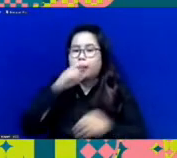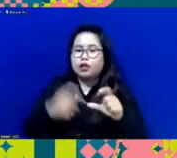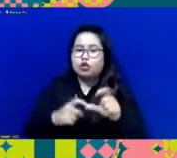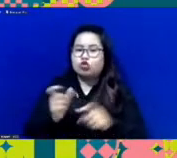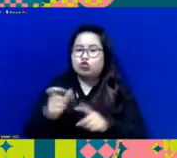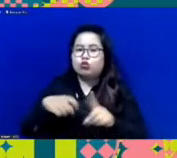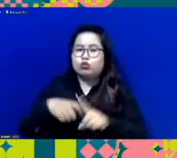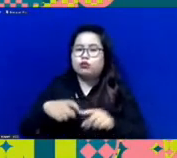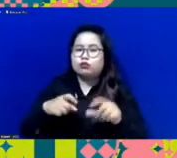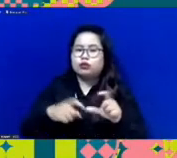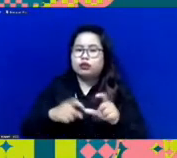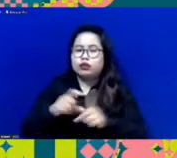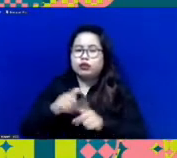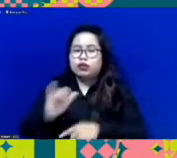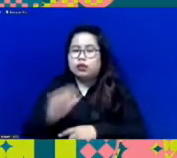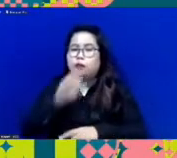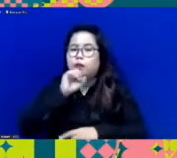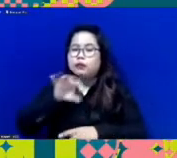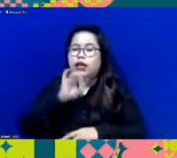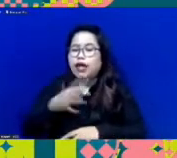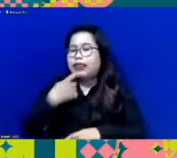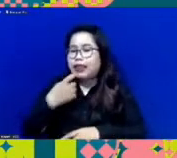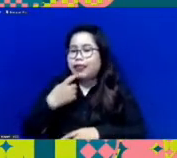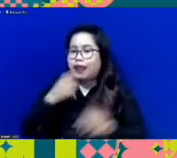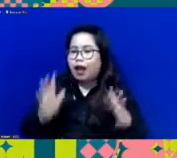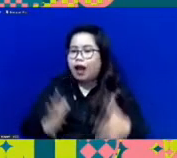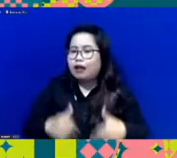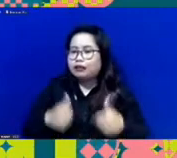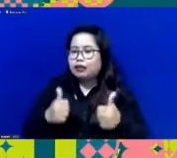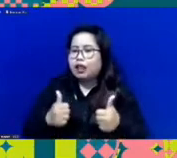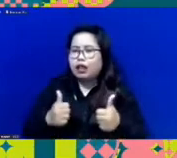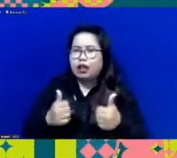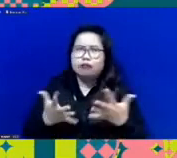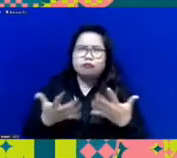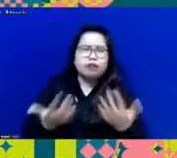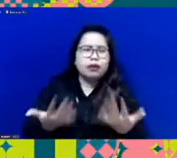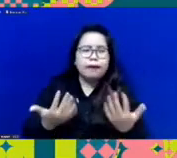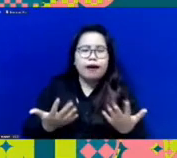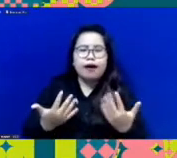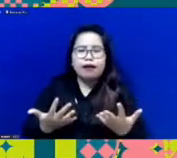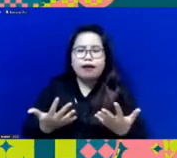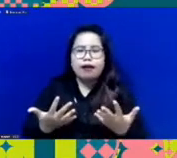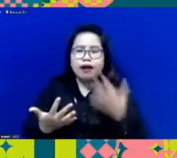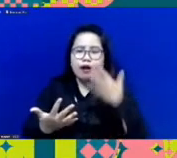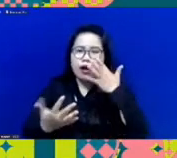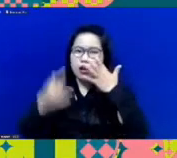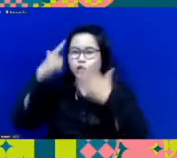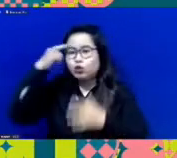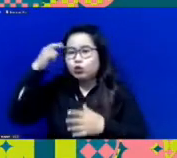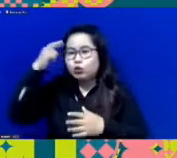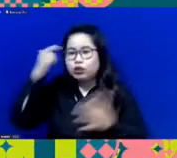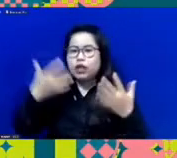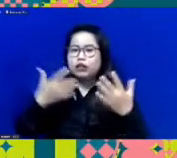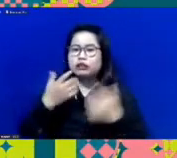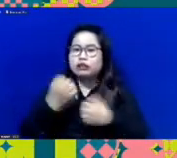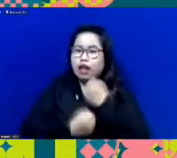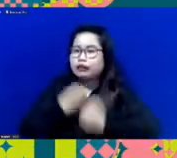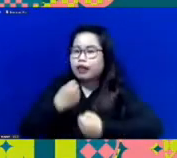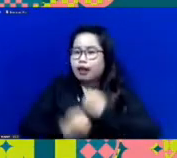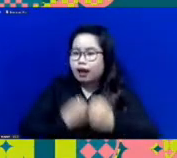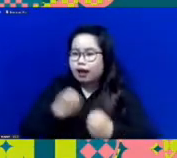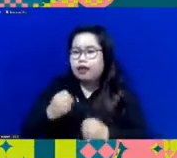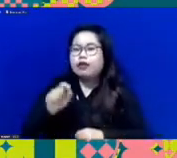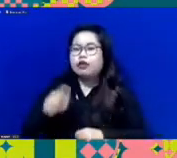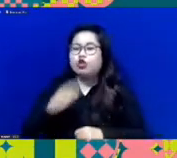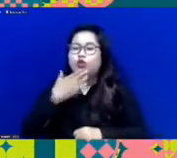study. I've now been to 186 countries. A lot of this you'll find in the values compass. But Bapa Sudiki